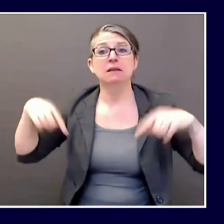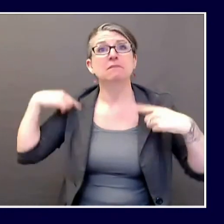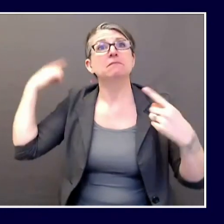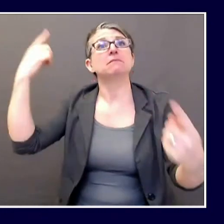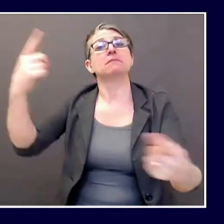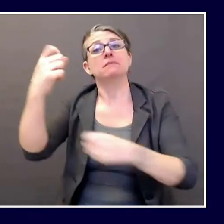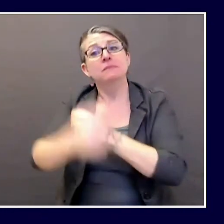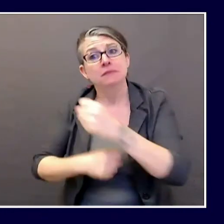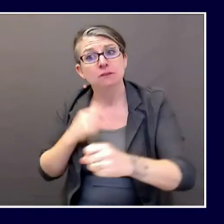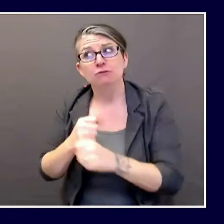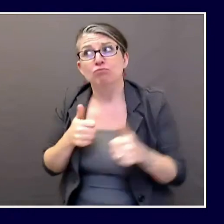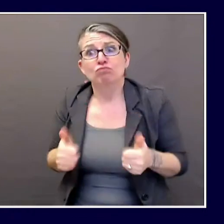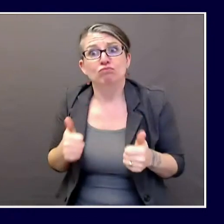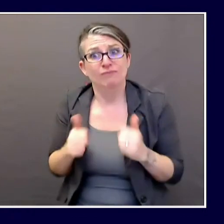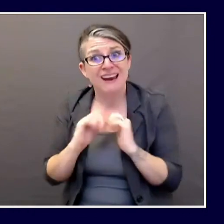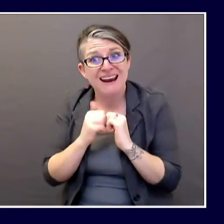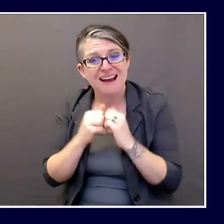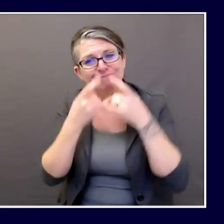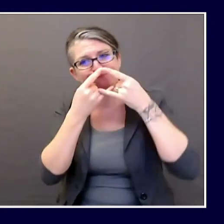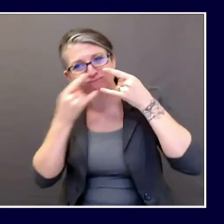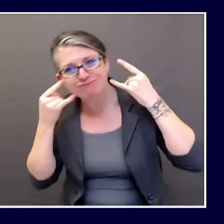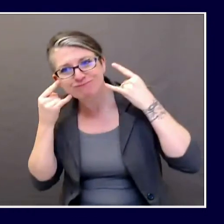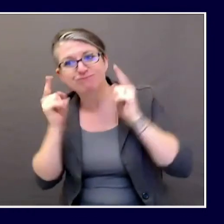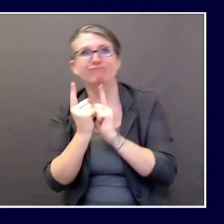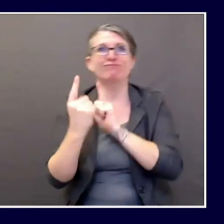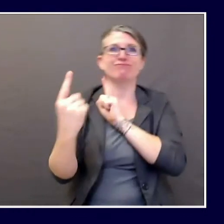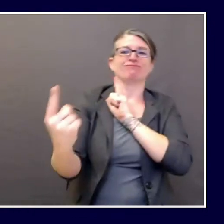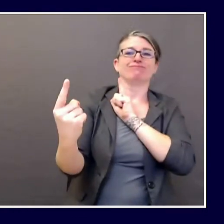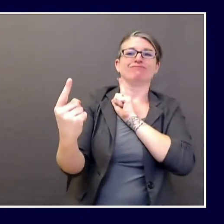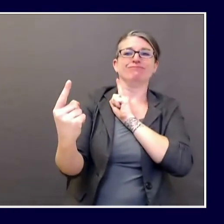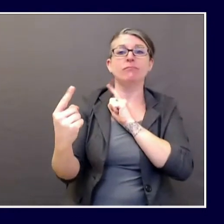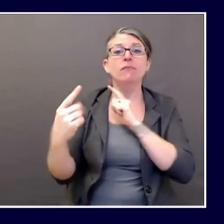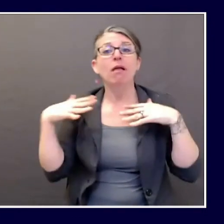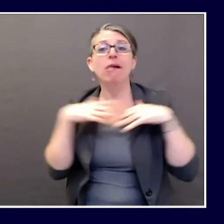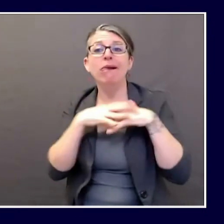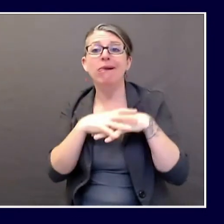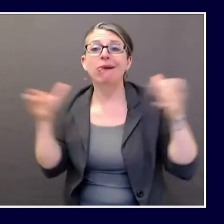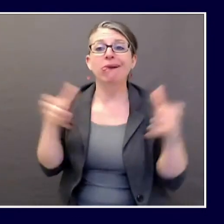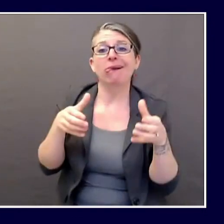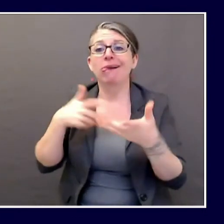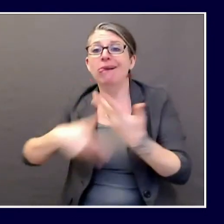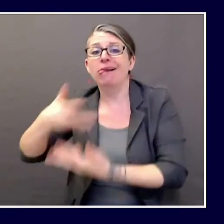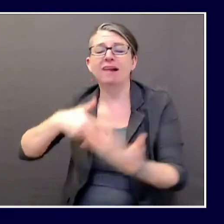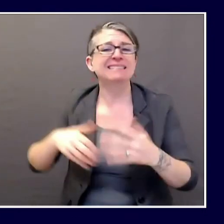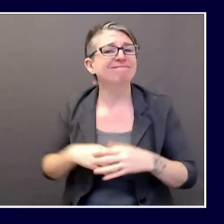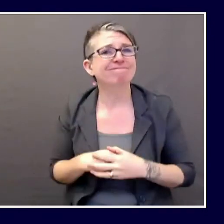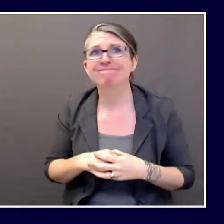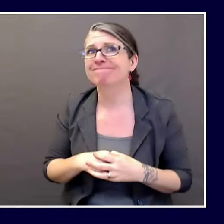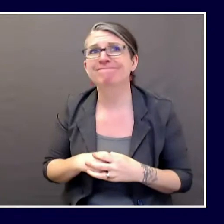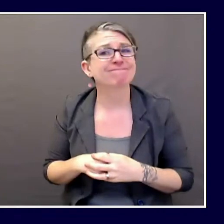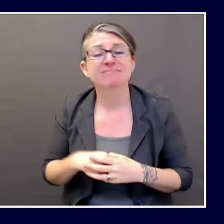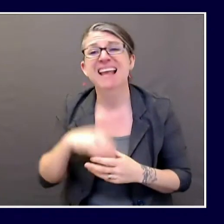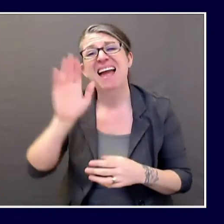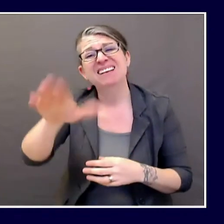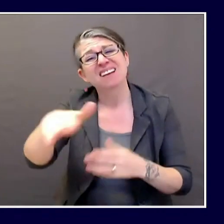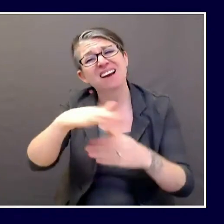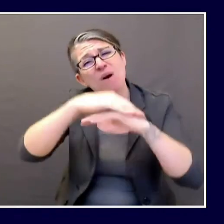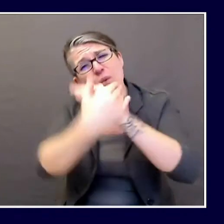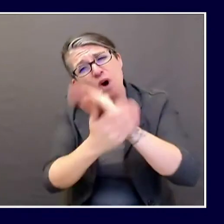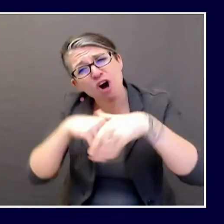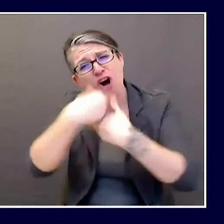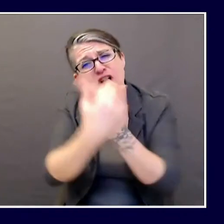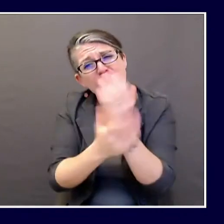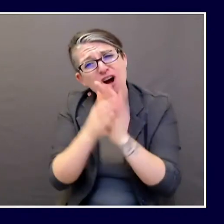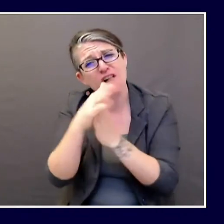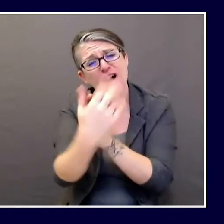social distancing, avoiding crowds, as well as the basic hygiene tips that we've talked about, are still best